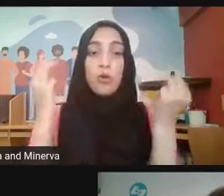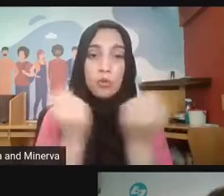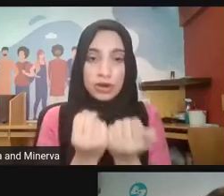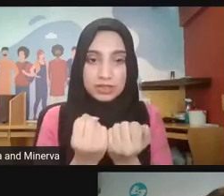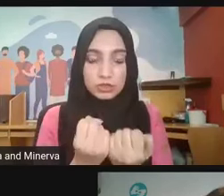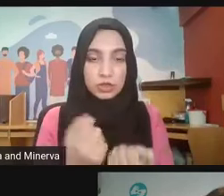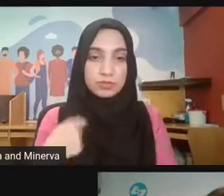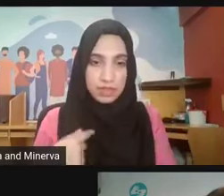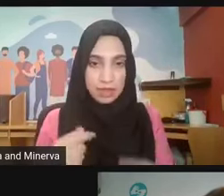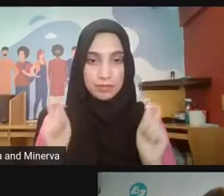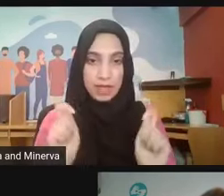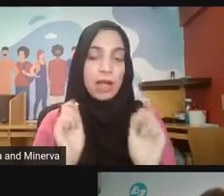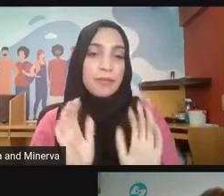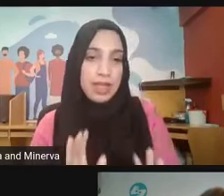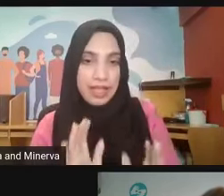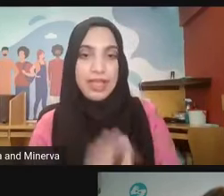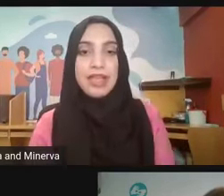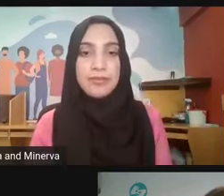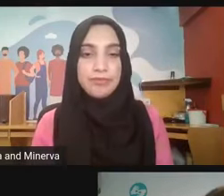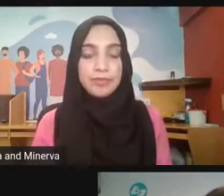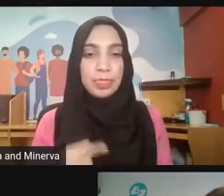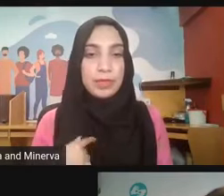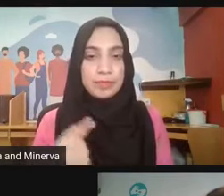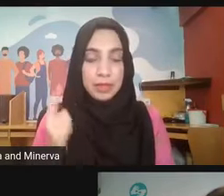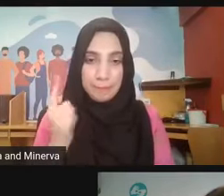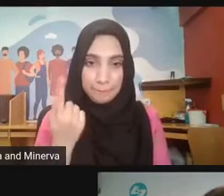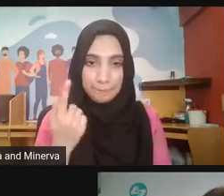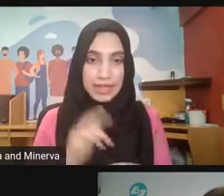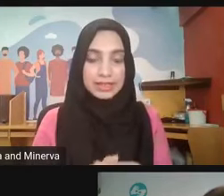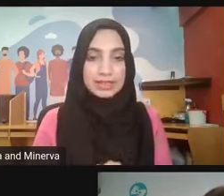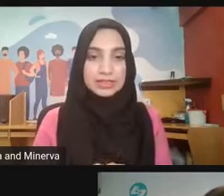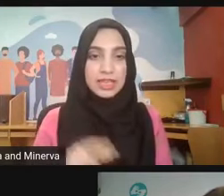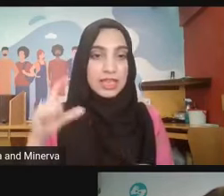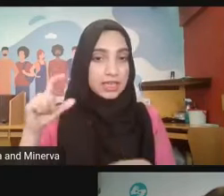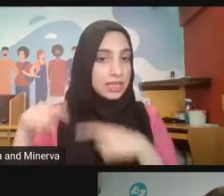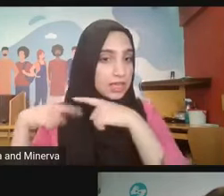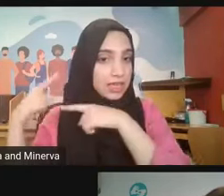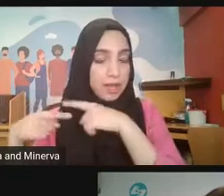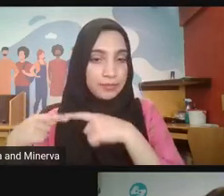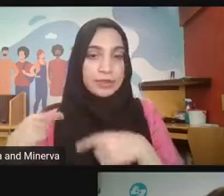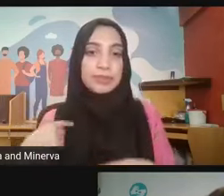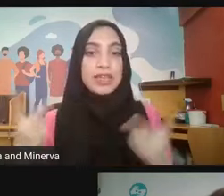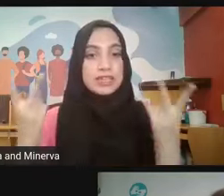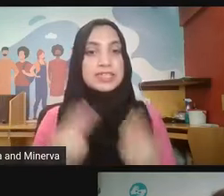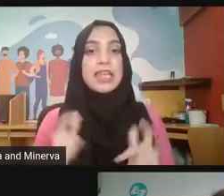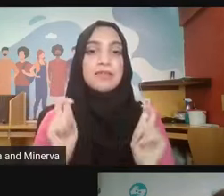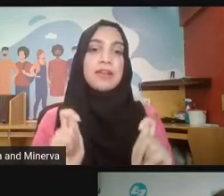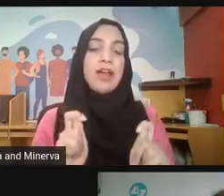to 20 years. We were one of the first corporates to take on this mission.